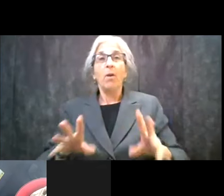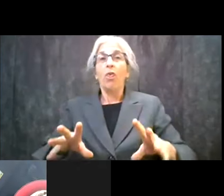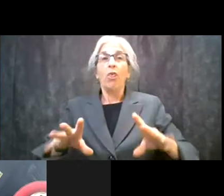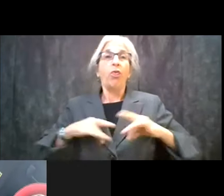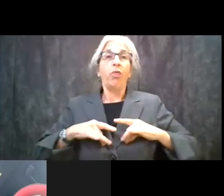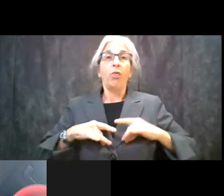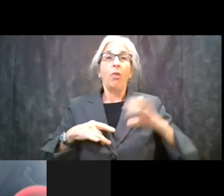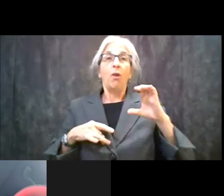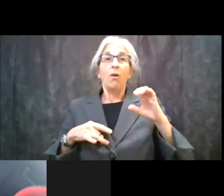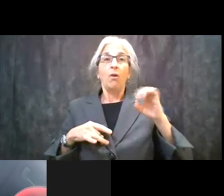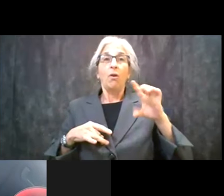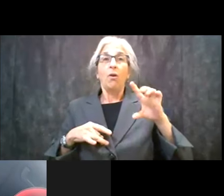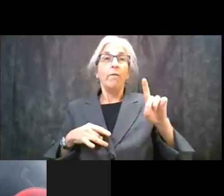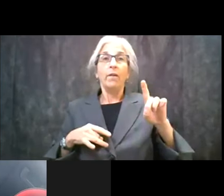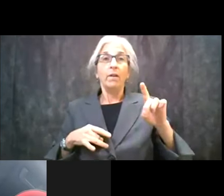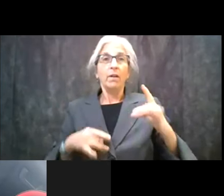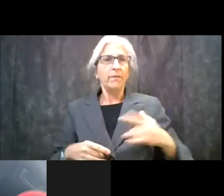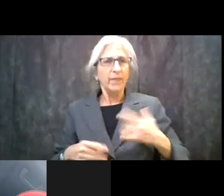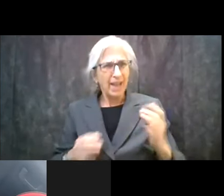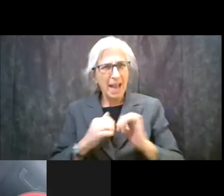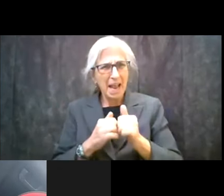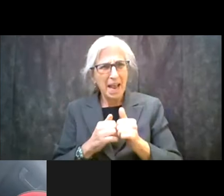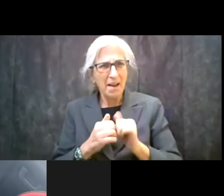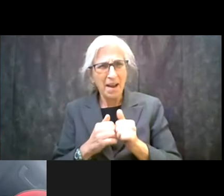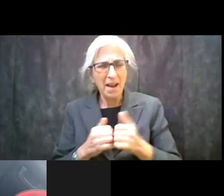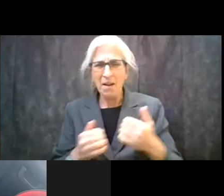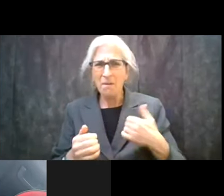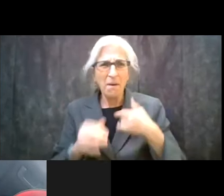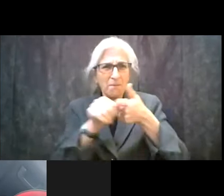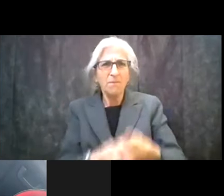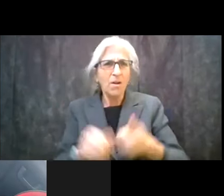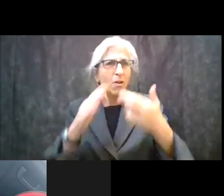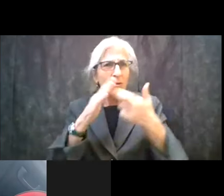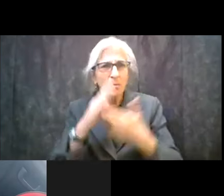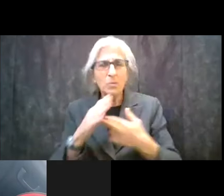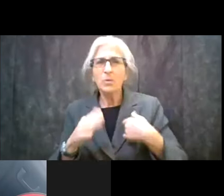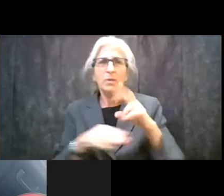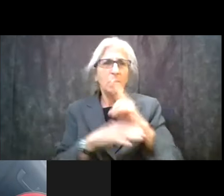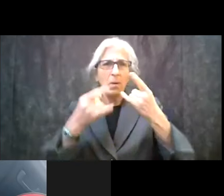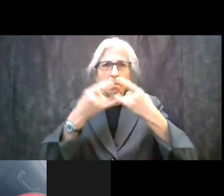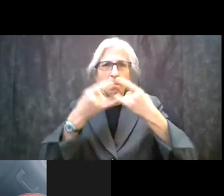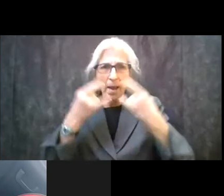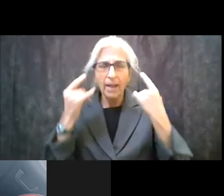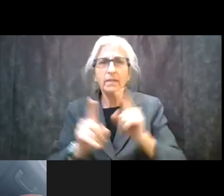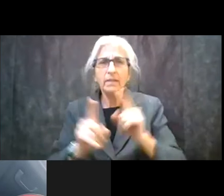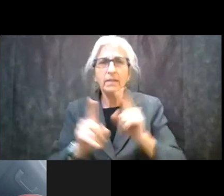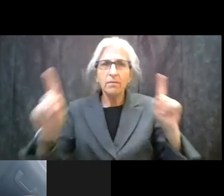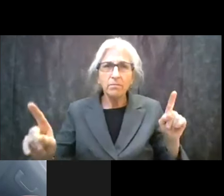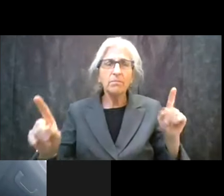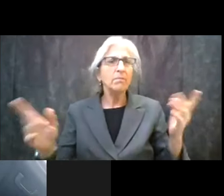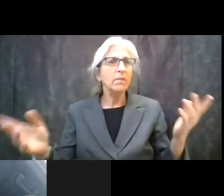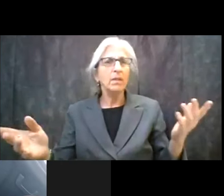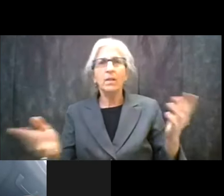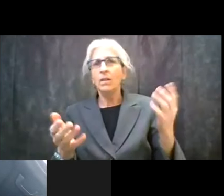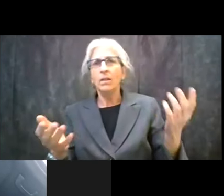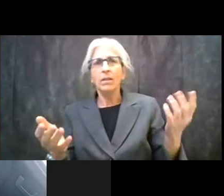no sense of how they got it. And they are adhering to all the rules. They're wearing masks and socially distancing